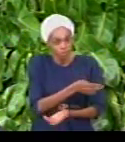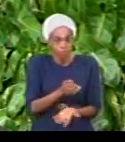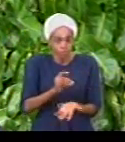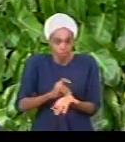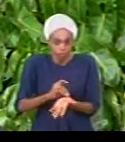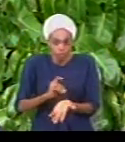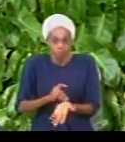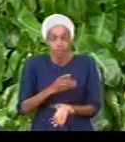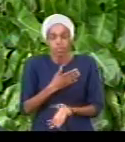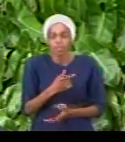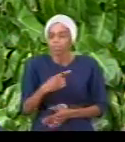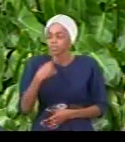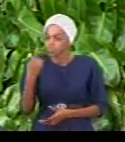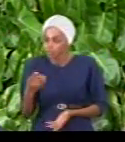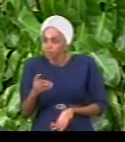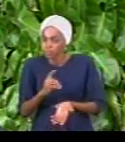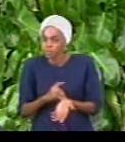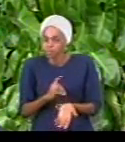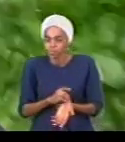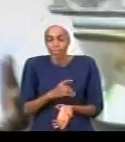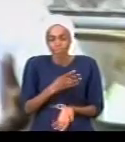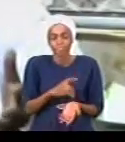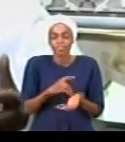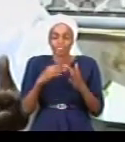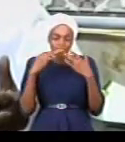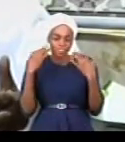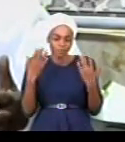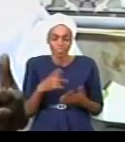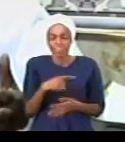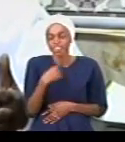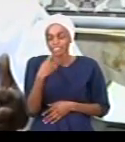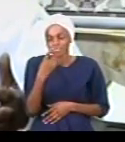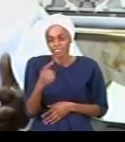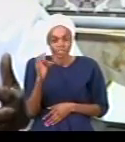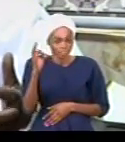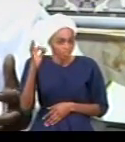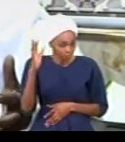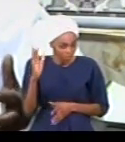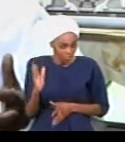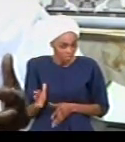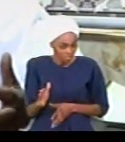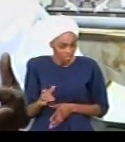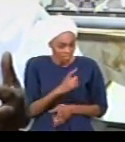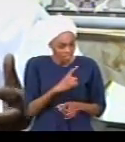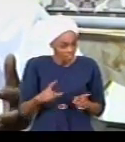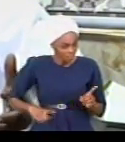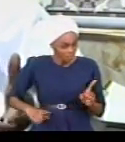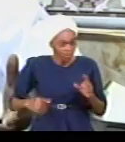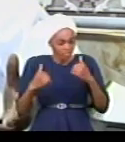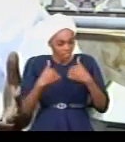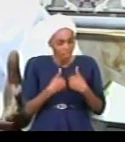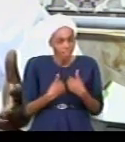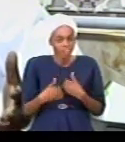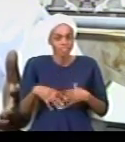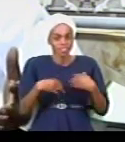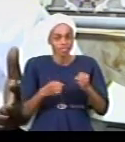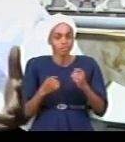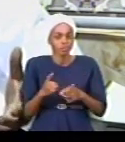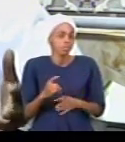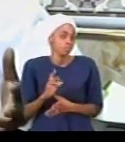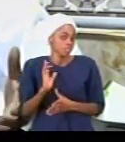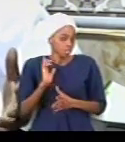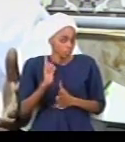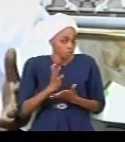said, Pastor, the Lord have healed you. A few weeks later, he came back and told me he wanted to rerun the test again. When he came, he